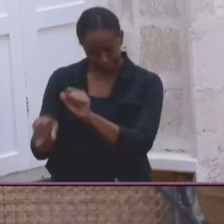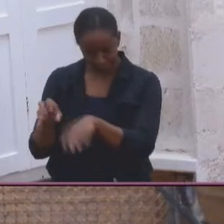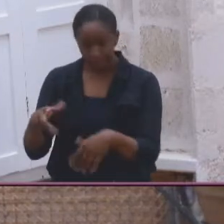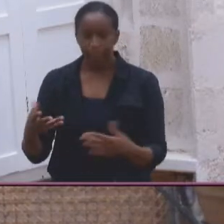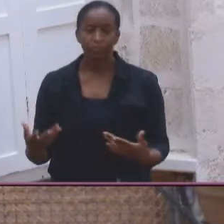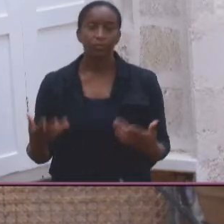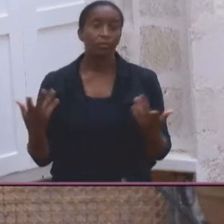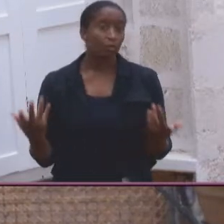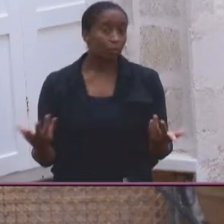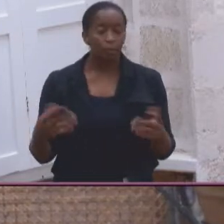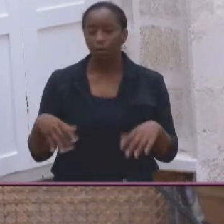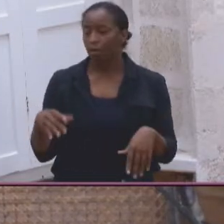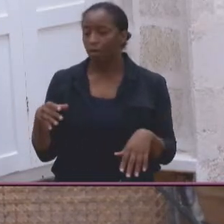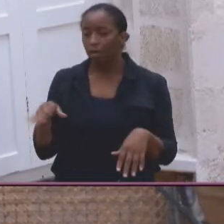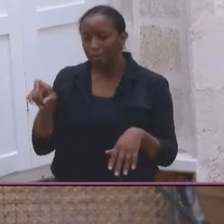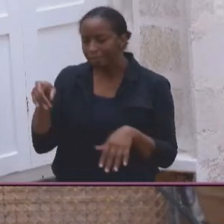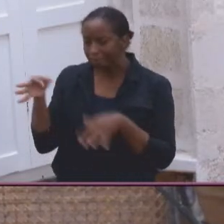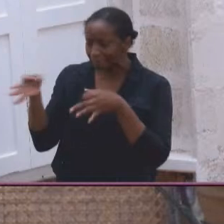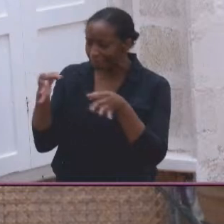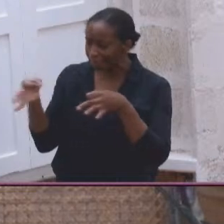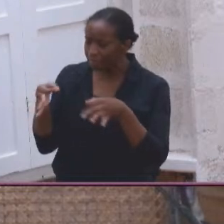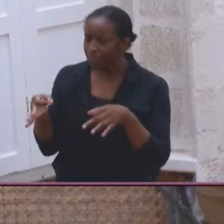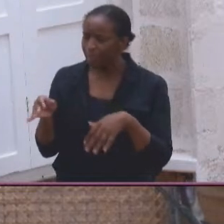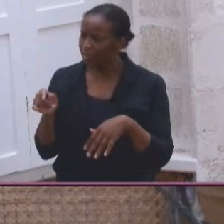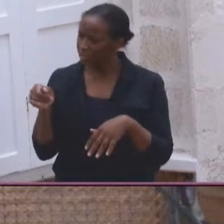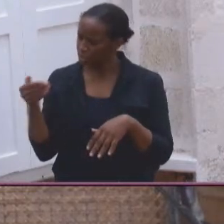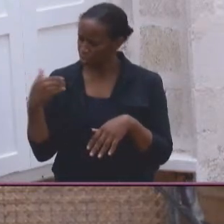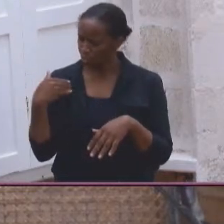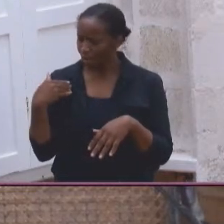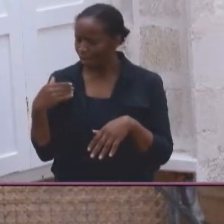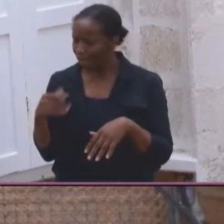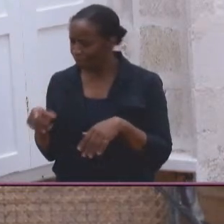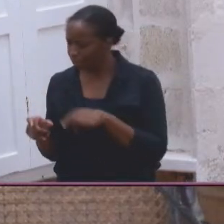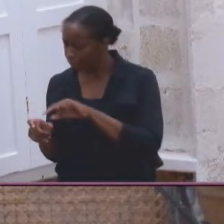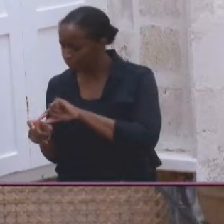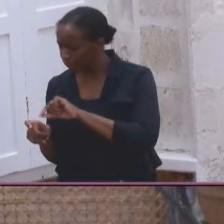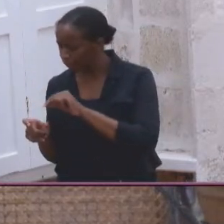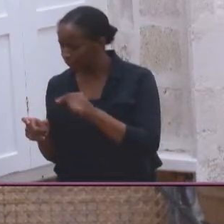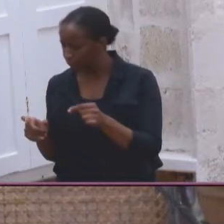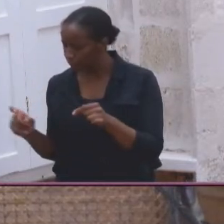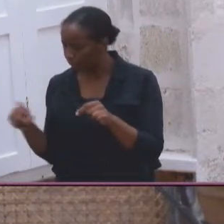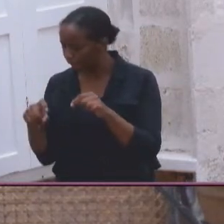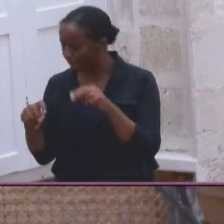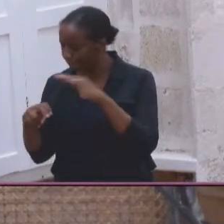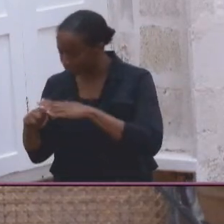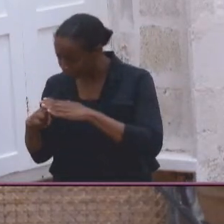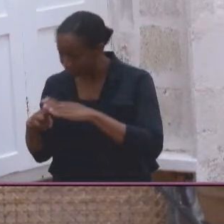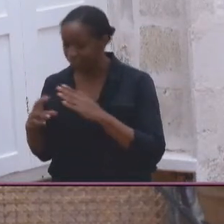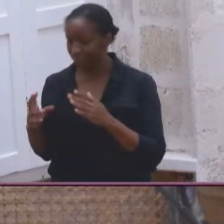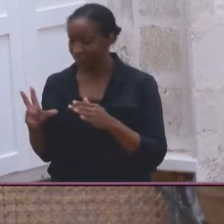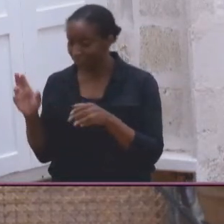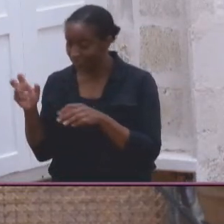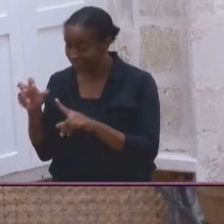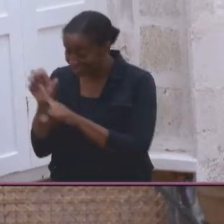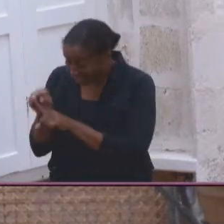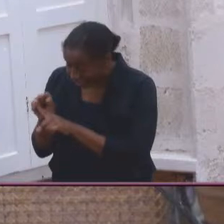across the premises. These are the things that the environmental health officers are trained in and are able